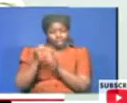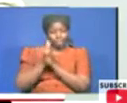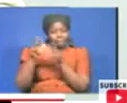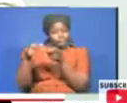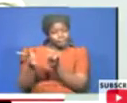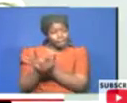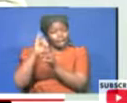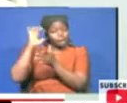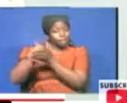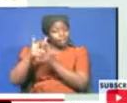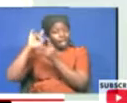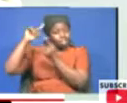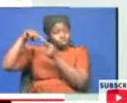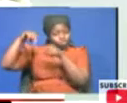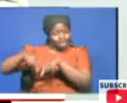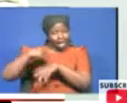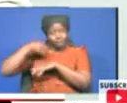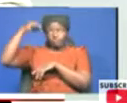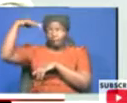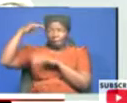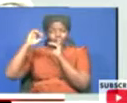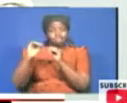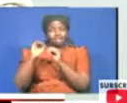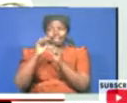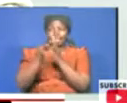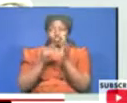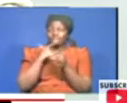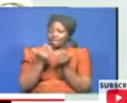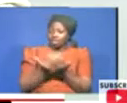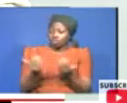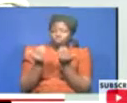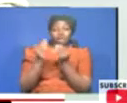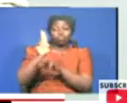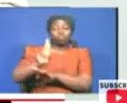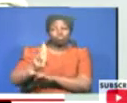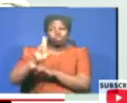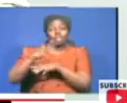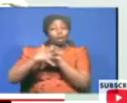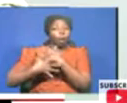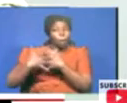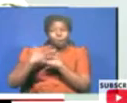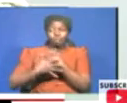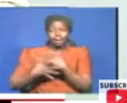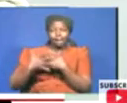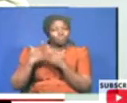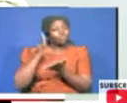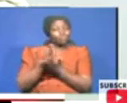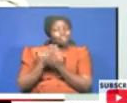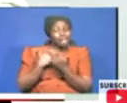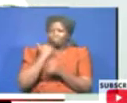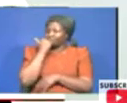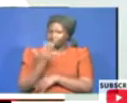is no electricity. Yeah. So if you tell the children to use... To log in. The computer, they don't have. Yeah.